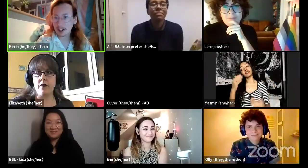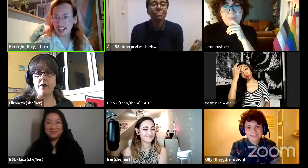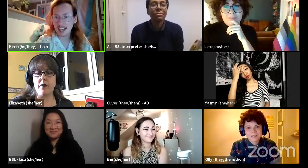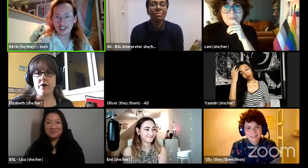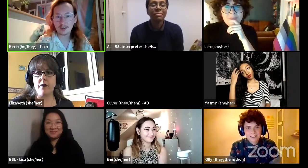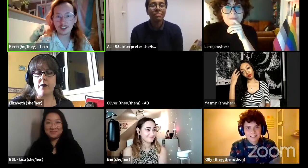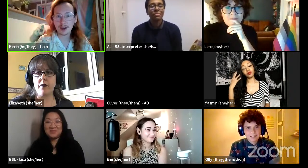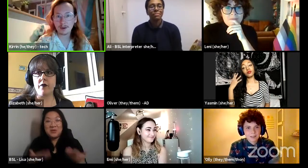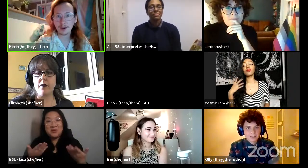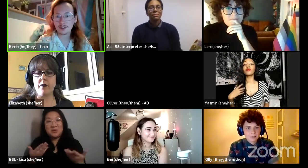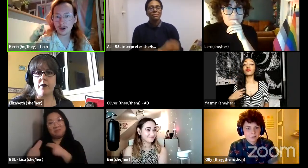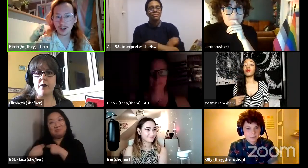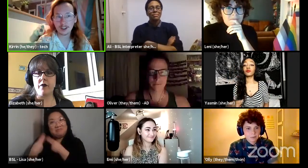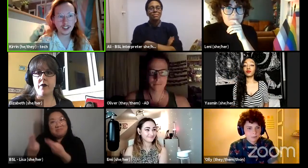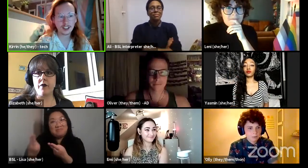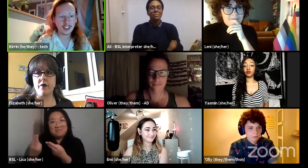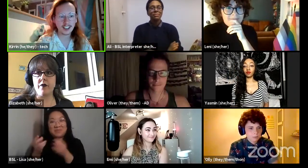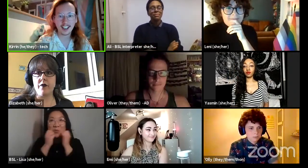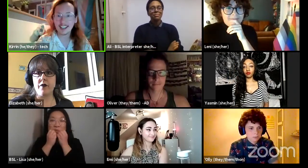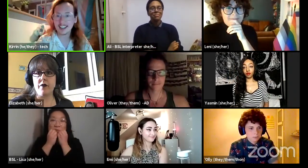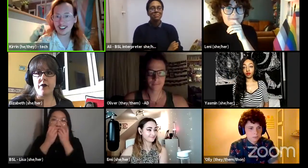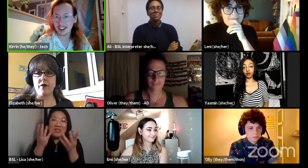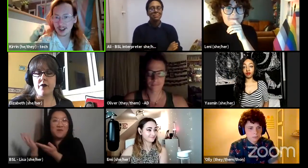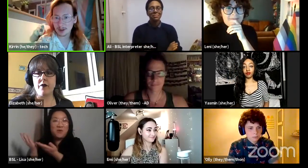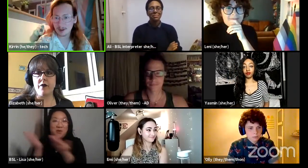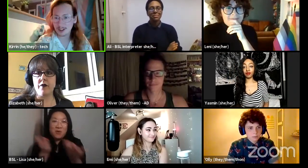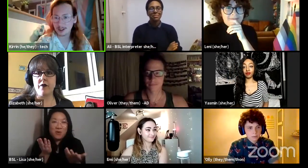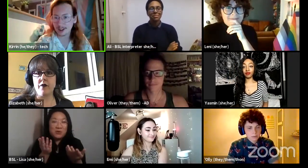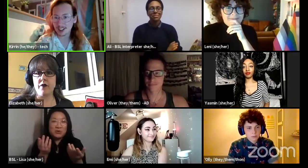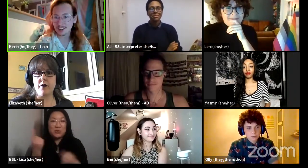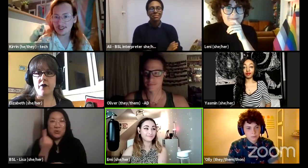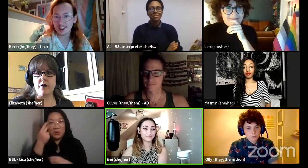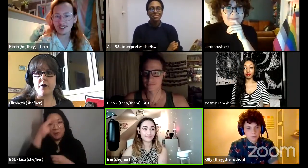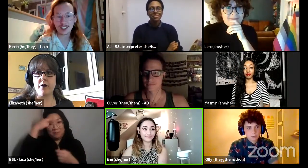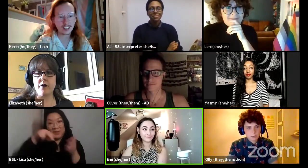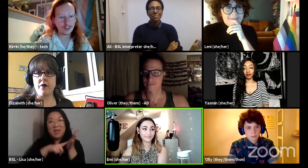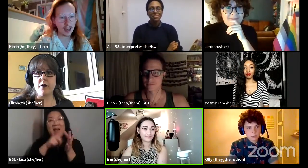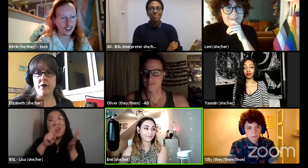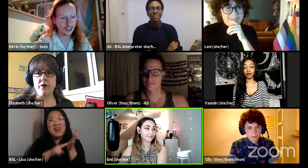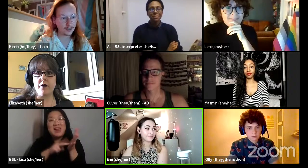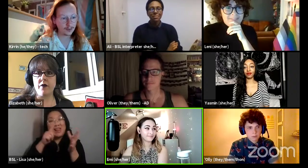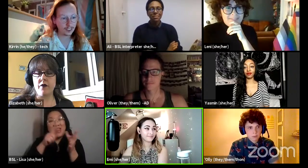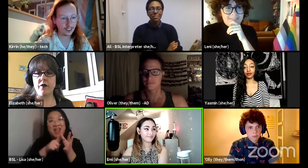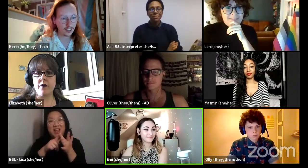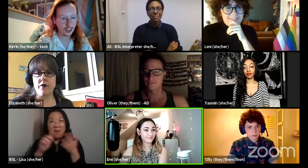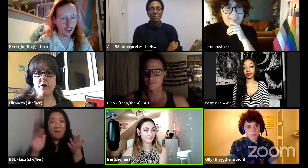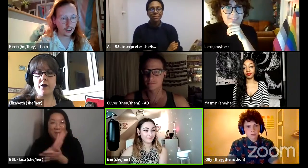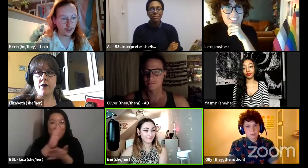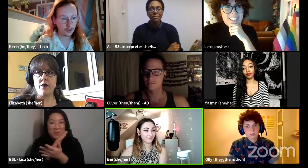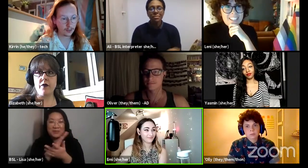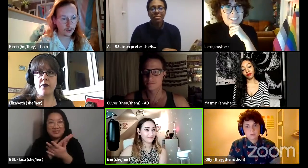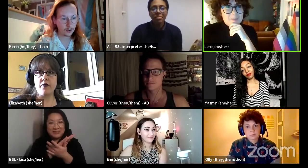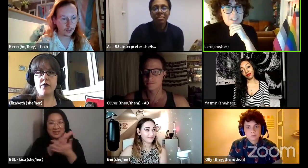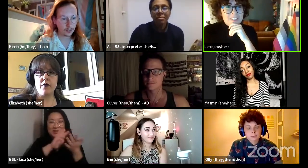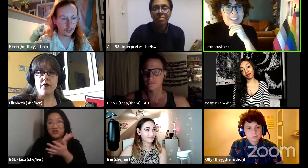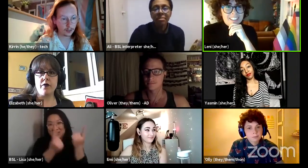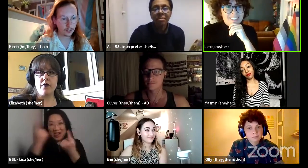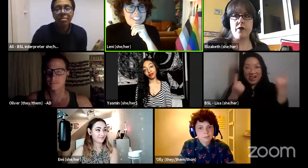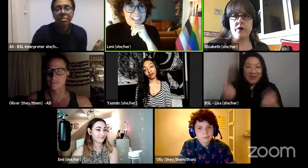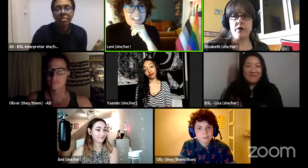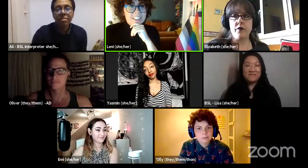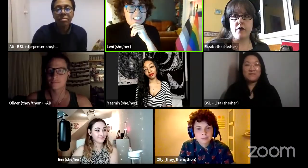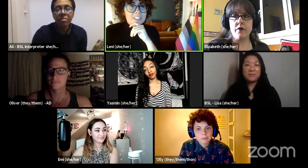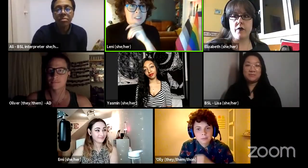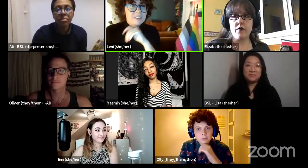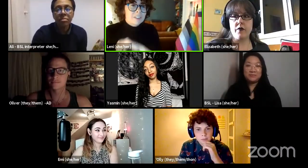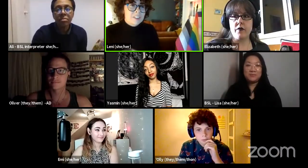So I'm going to hand over to our wonderful host, Lenny, and I hope you enjoy the rest of the panel. Thanks so much for that,